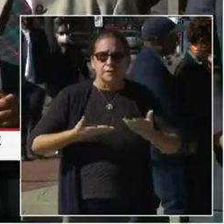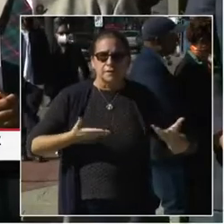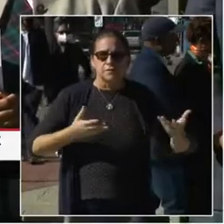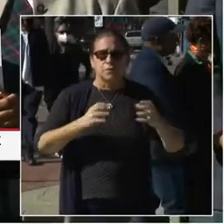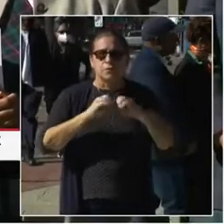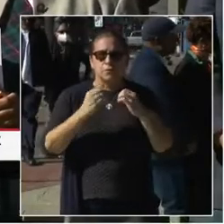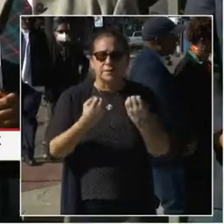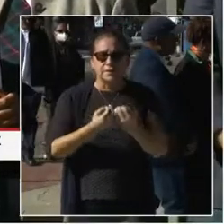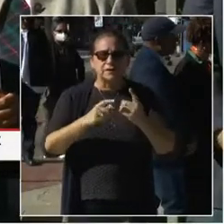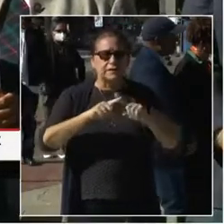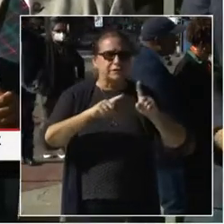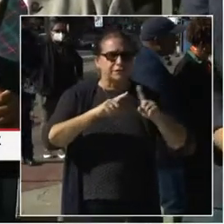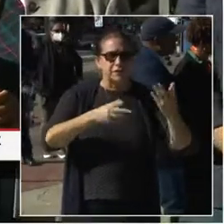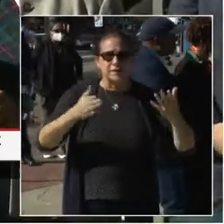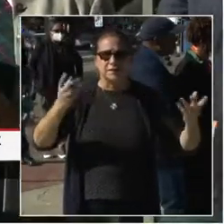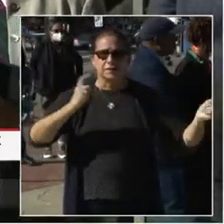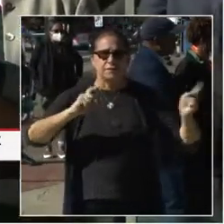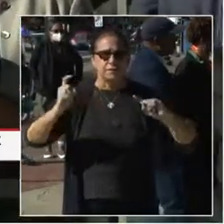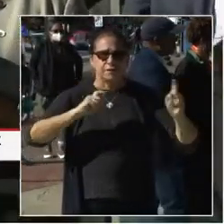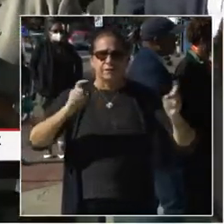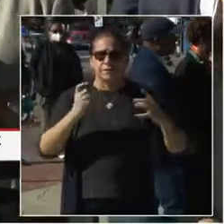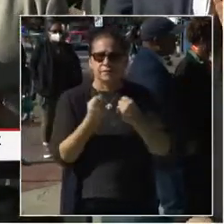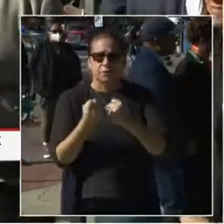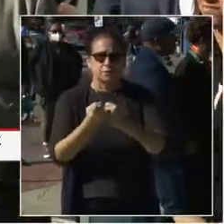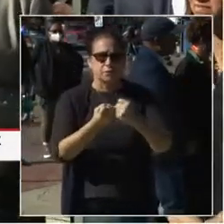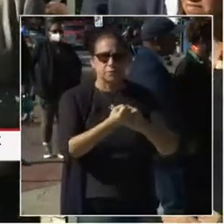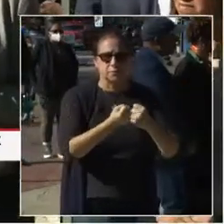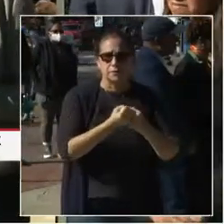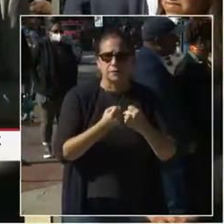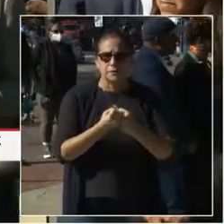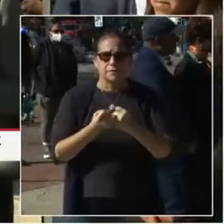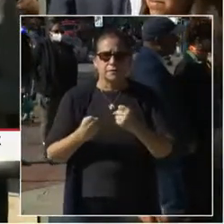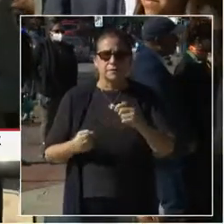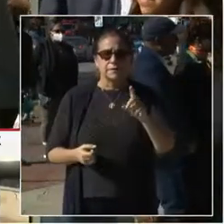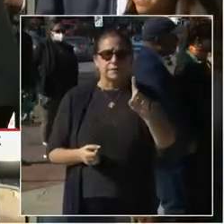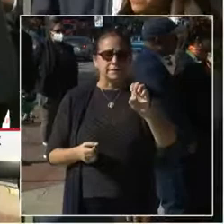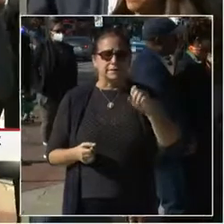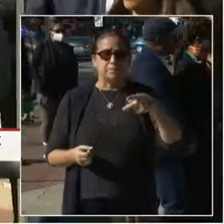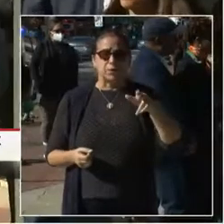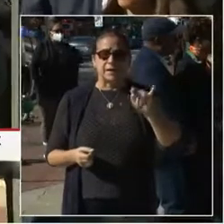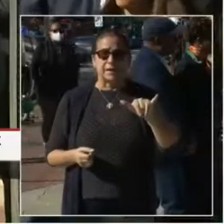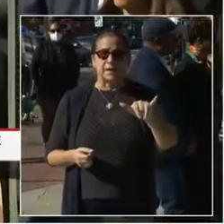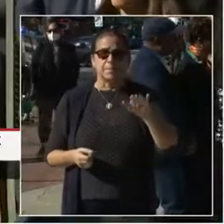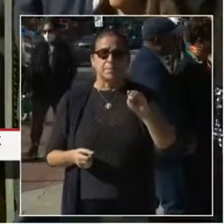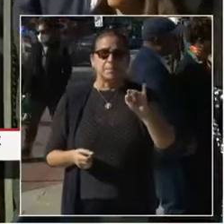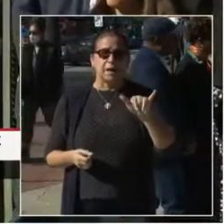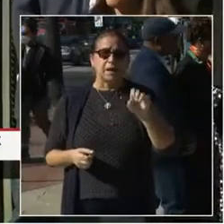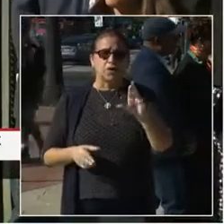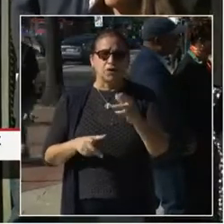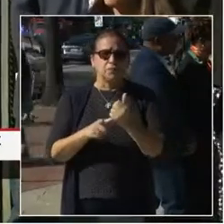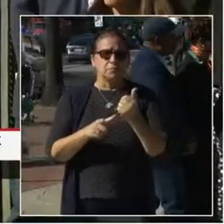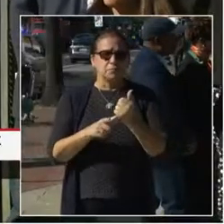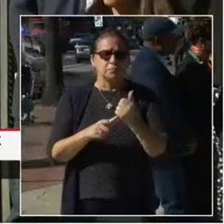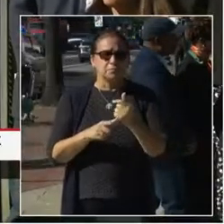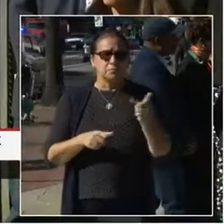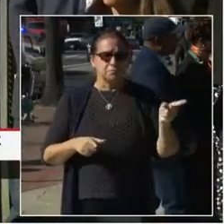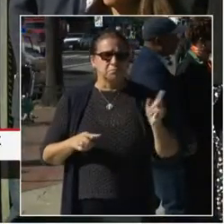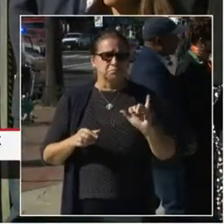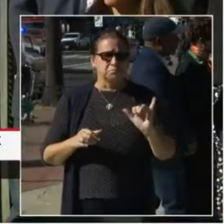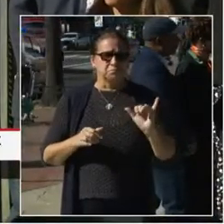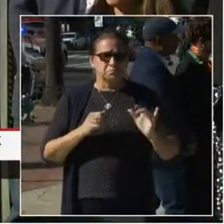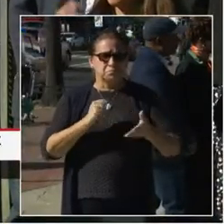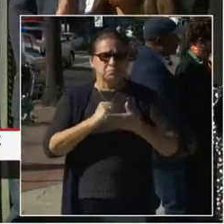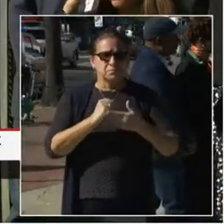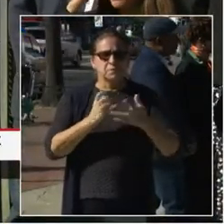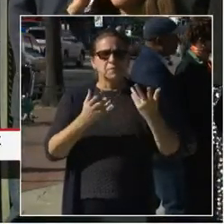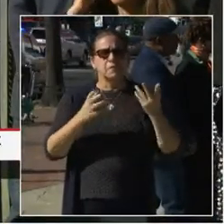The Office of Deputy Mayor for Planning and Economic Development took a weight off of